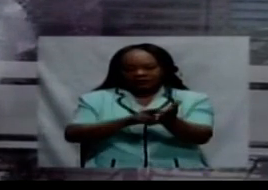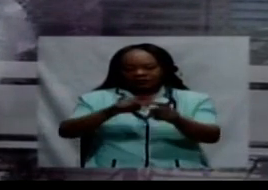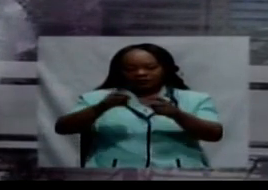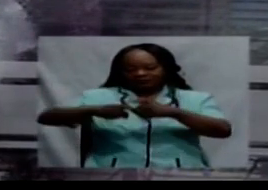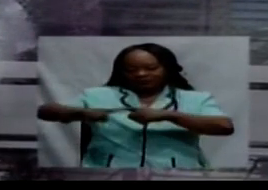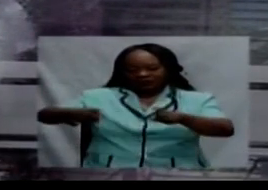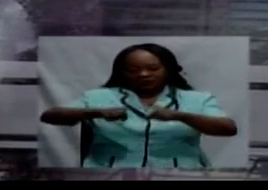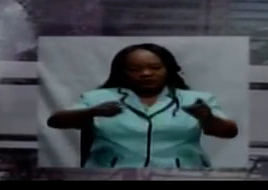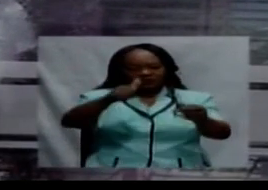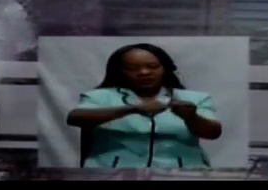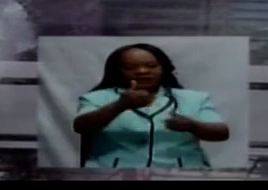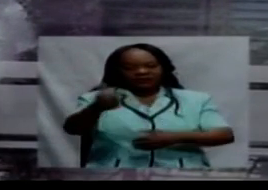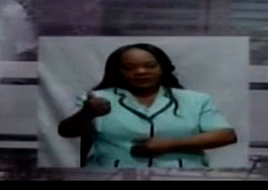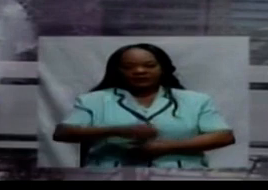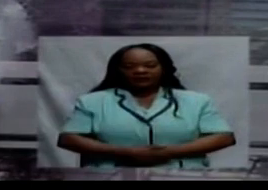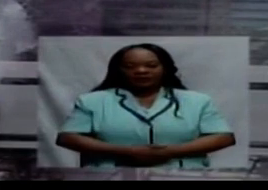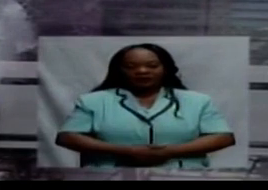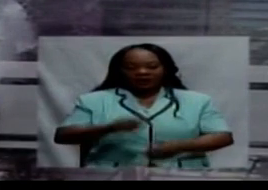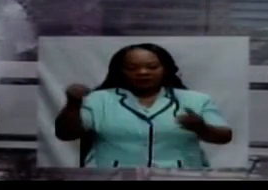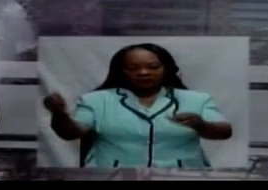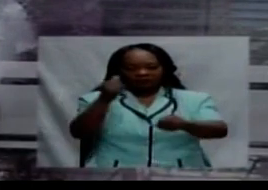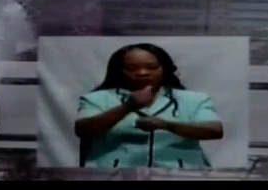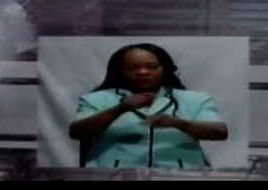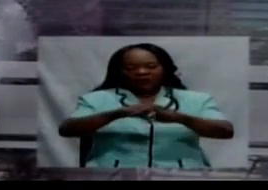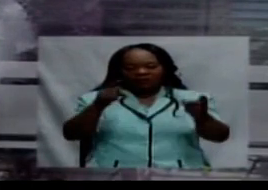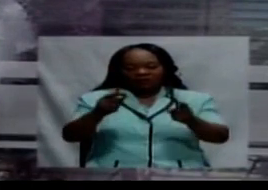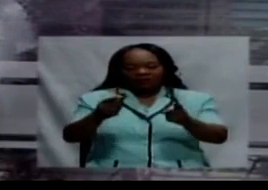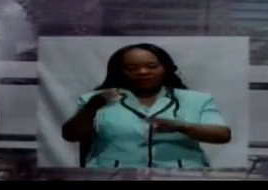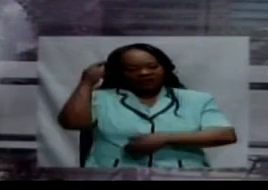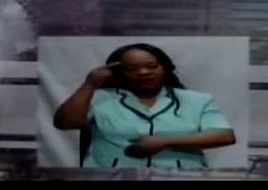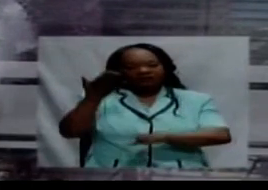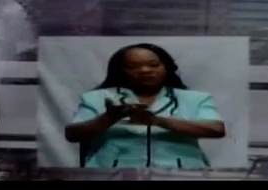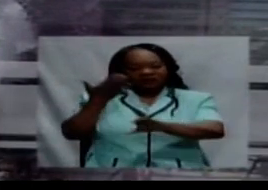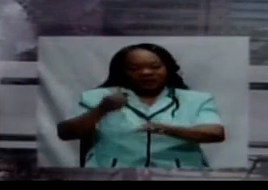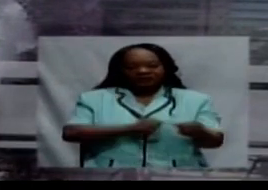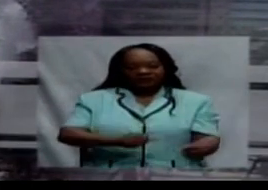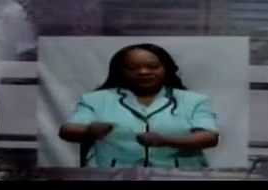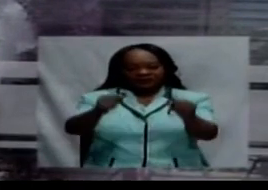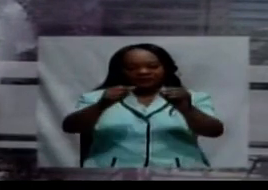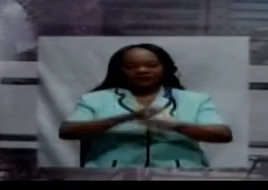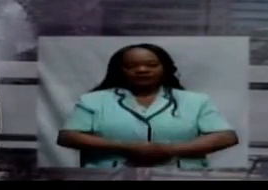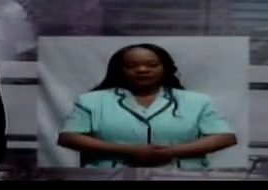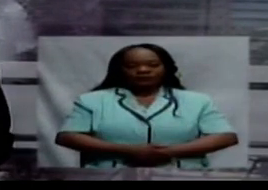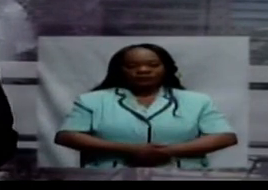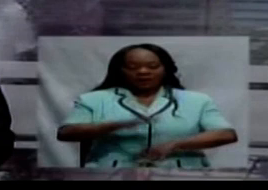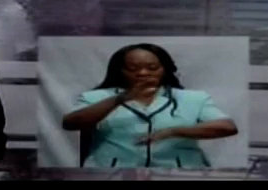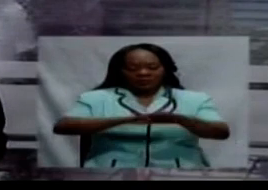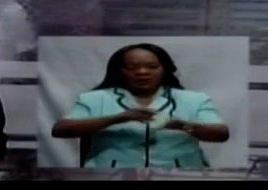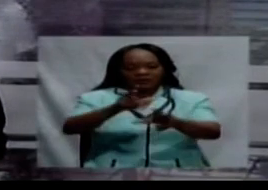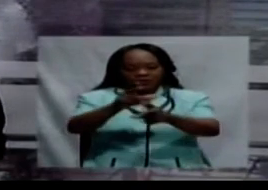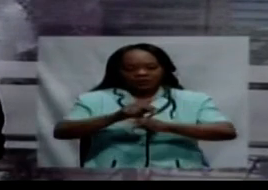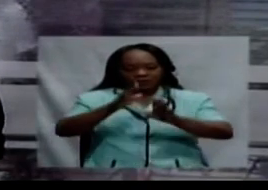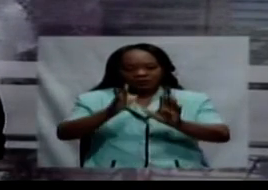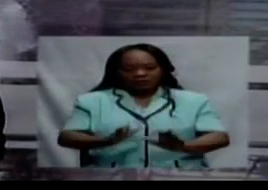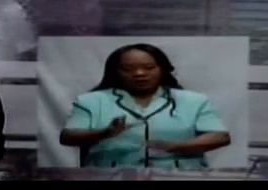to each other and has yet to establish the motive behind the system. He has since called on all creditors to whom the